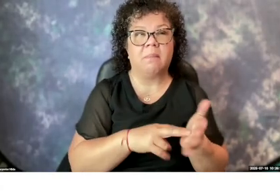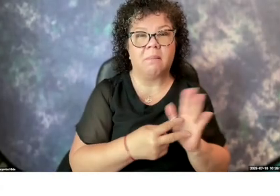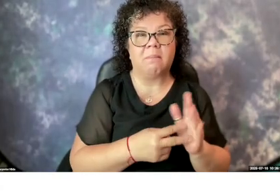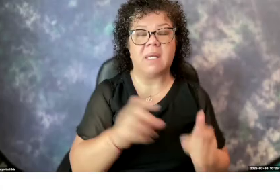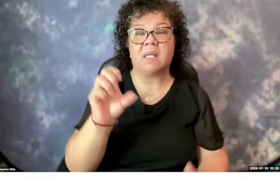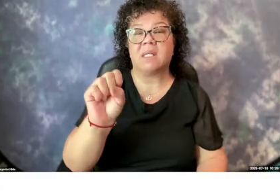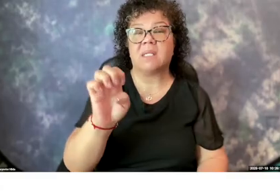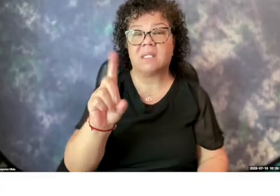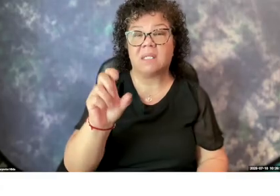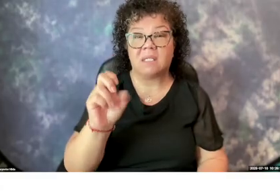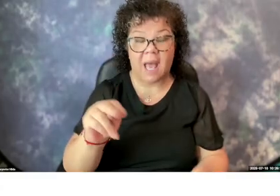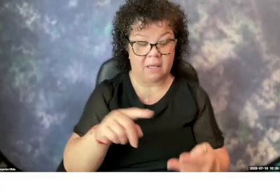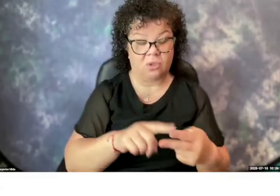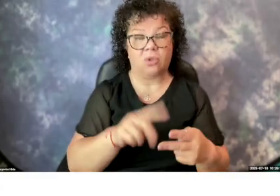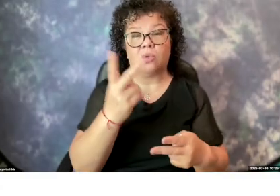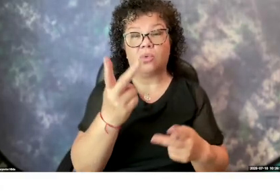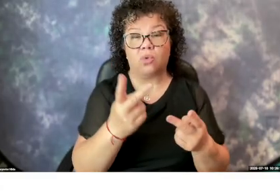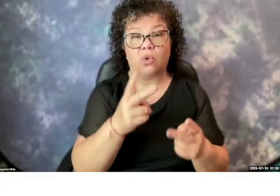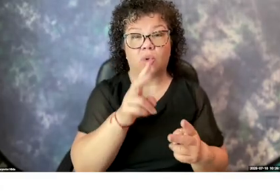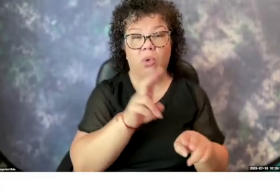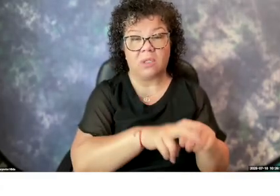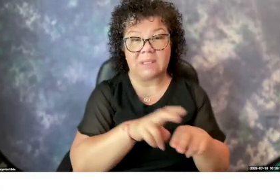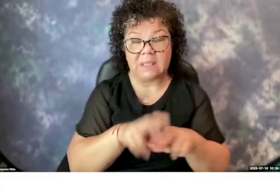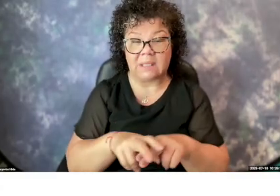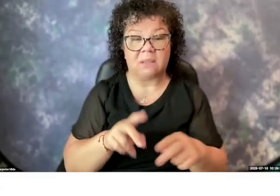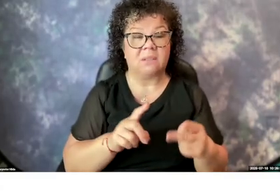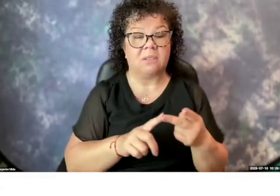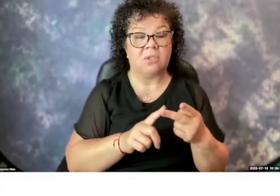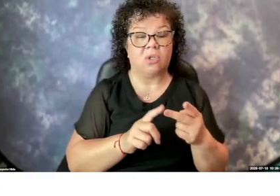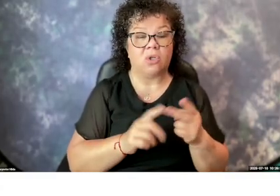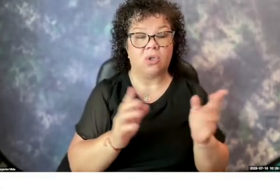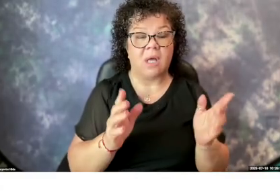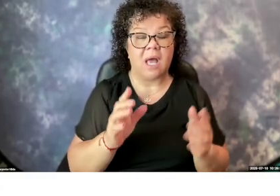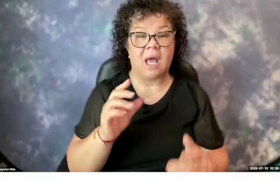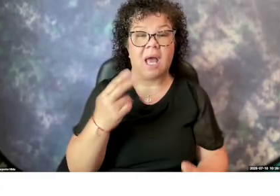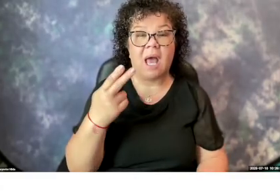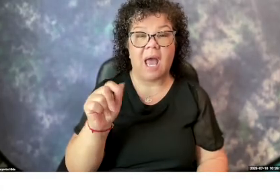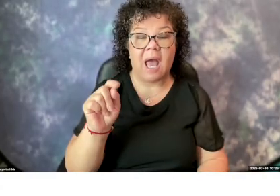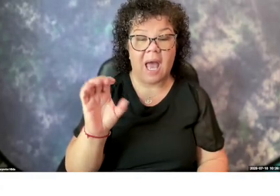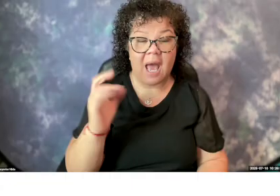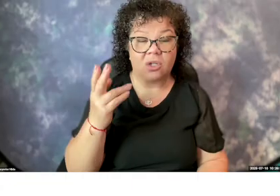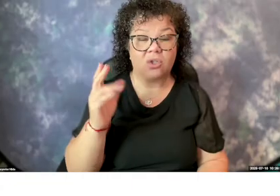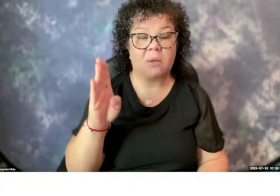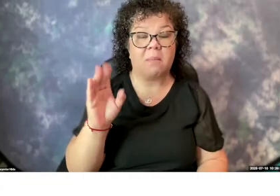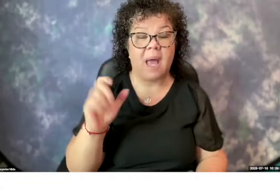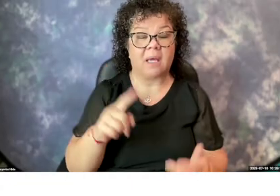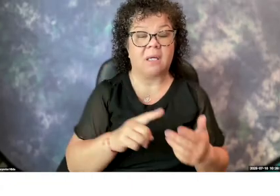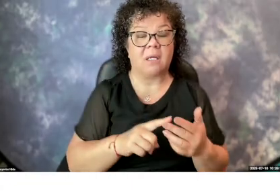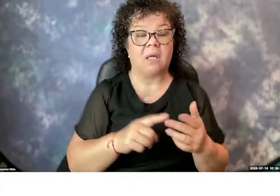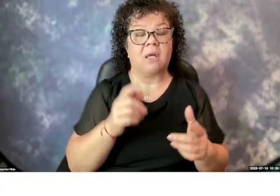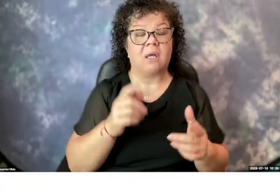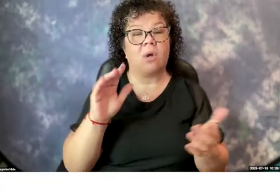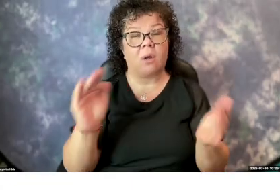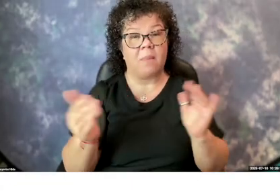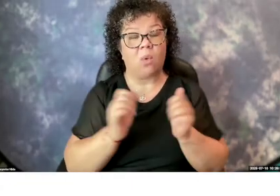sedans, 2-seaters, hatchbacks, smaller vehicles. In our large category are pickup trucks, SUVs, and